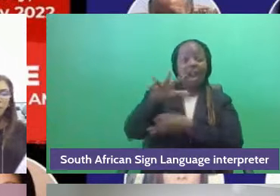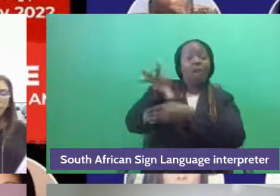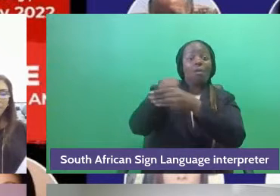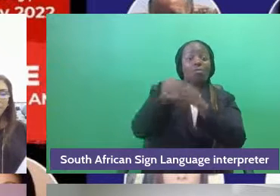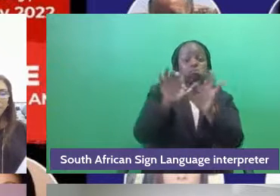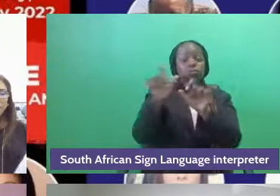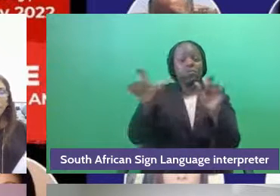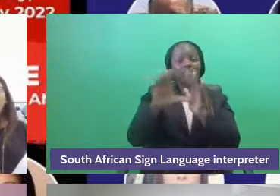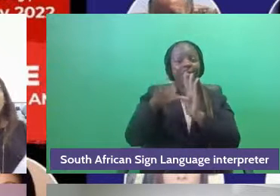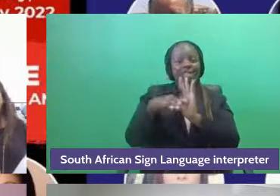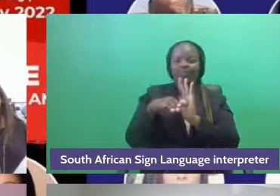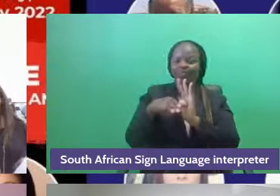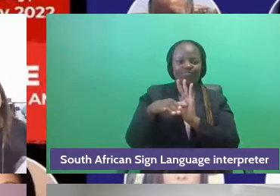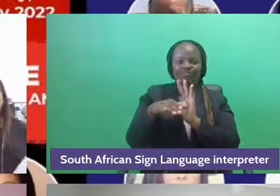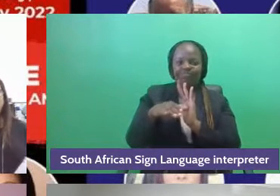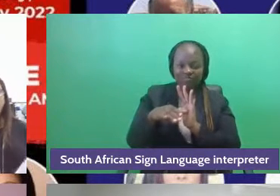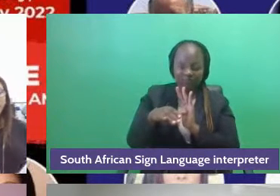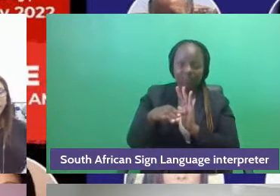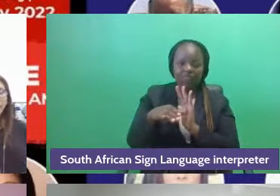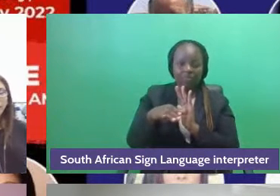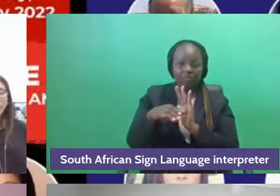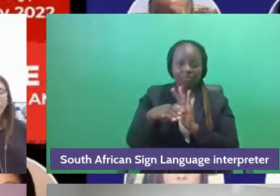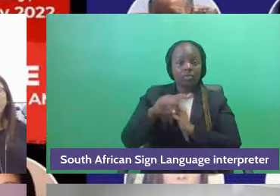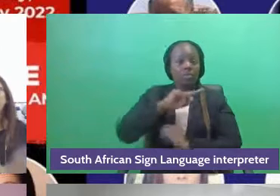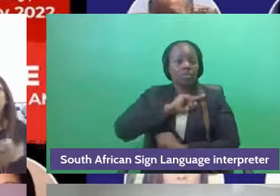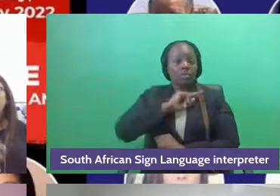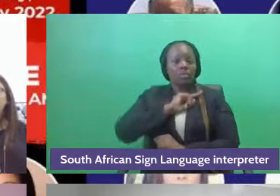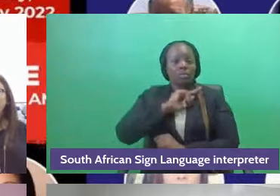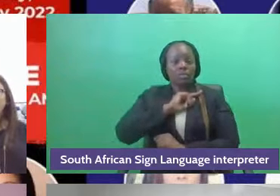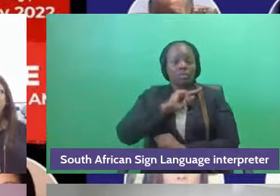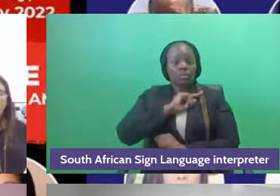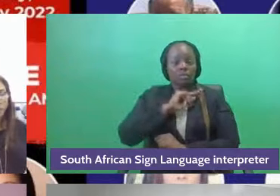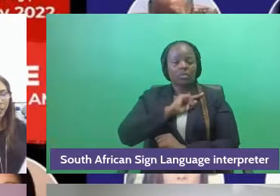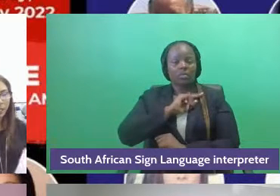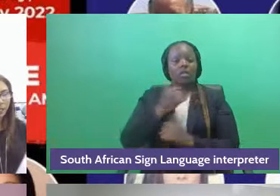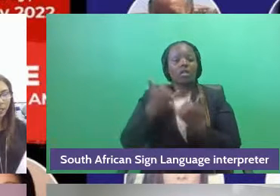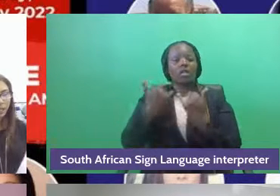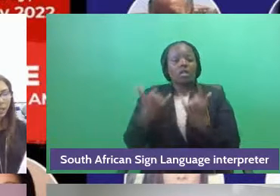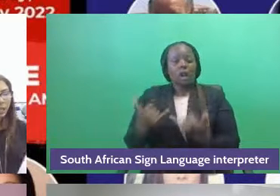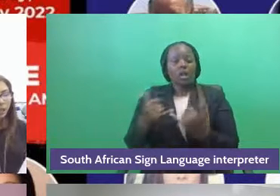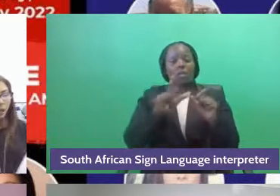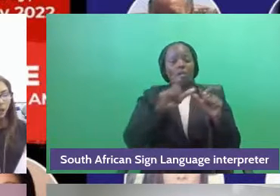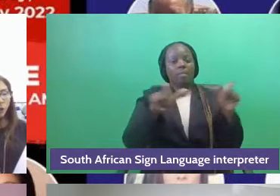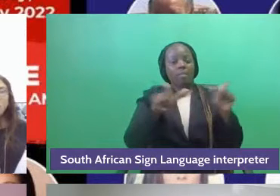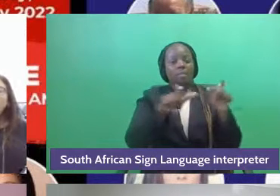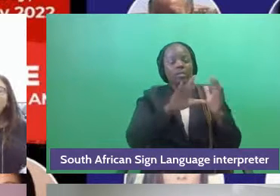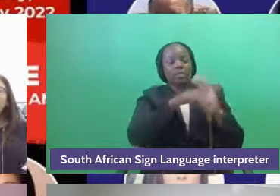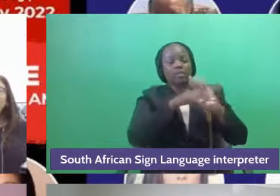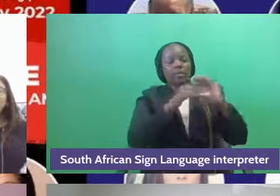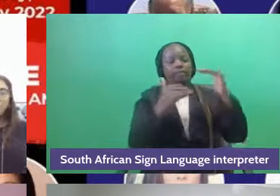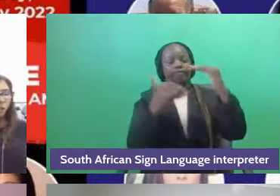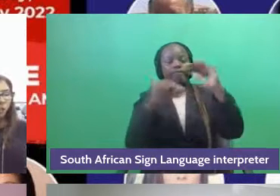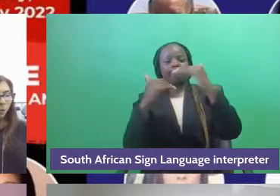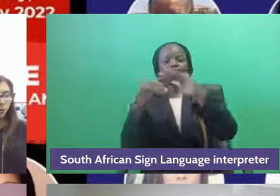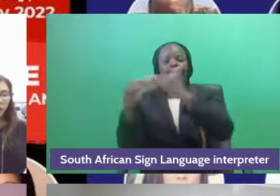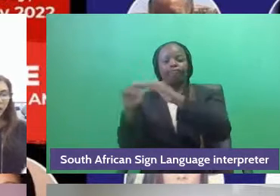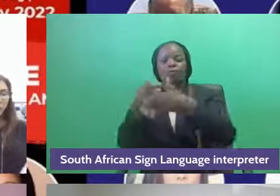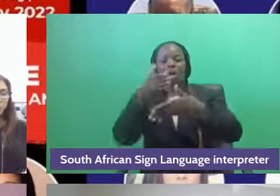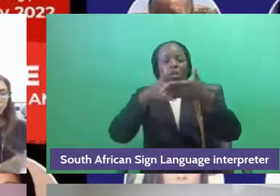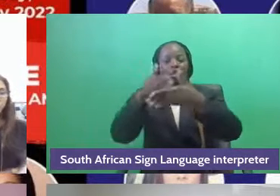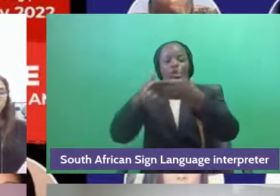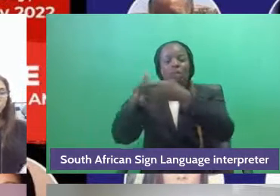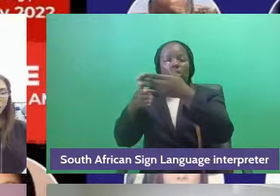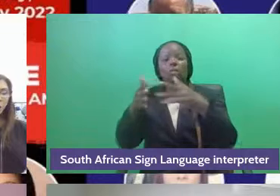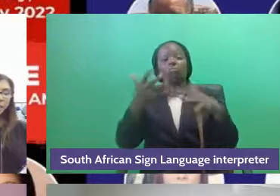people with disabilities. And as a result, this places limitations on the person. We also allude to the human